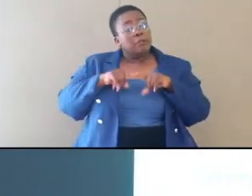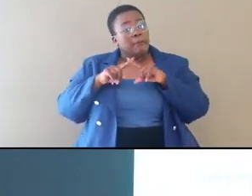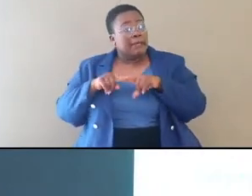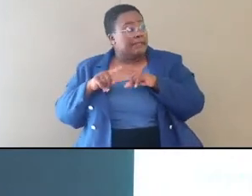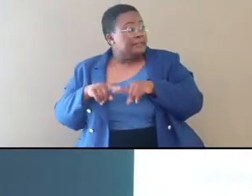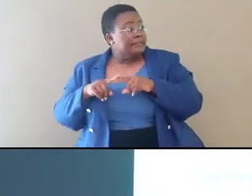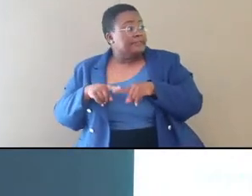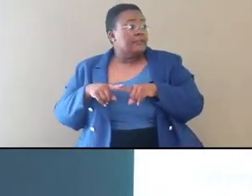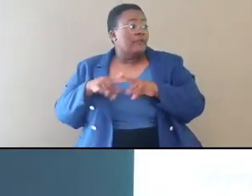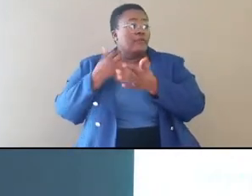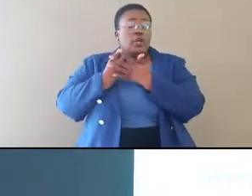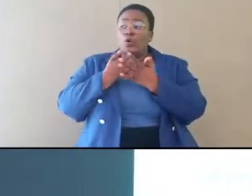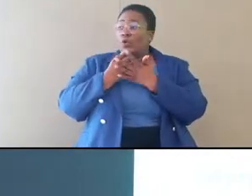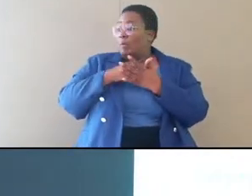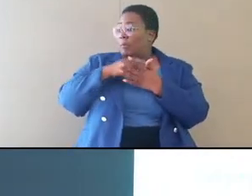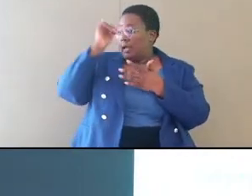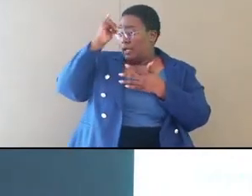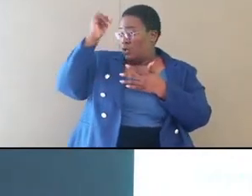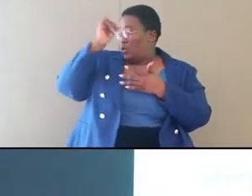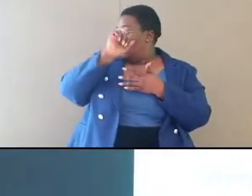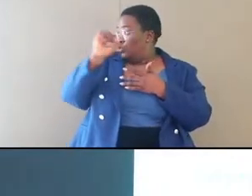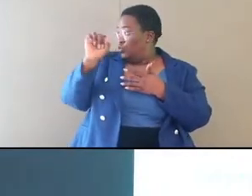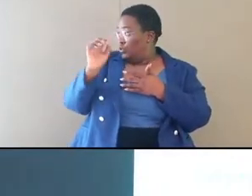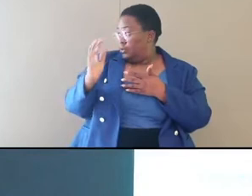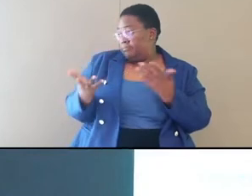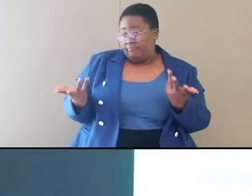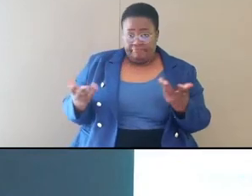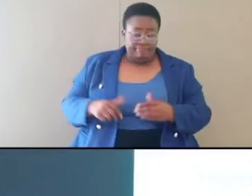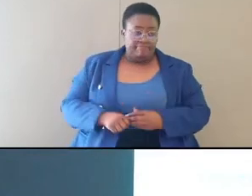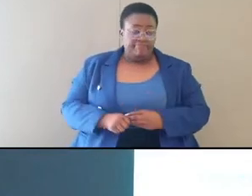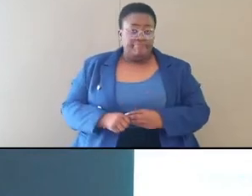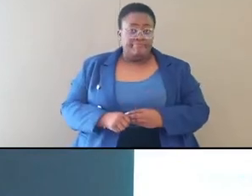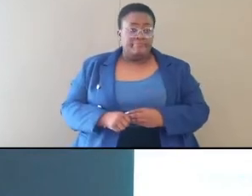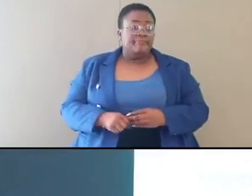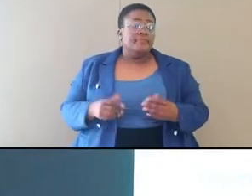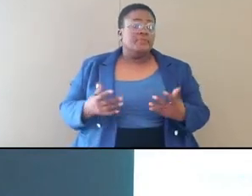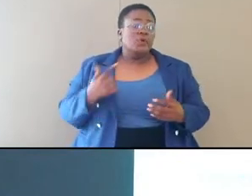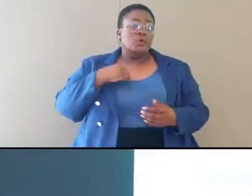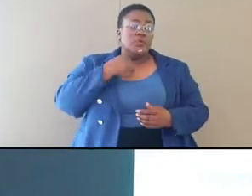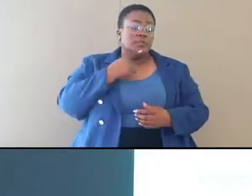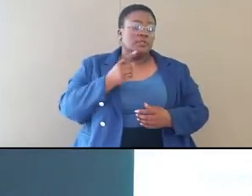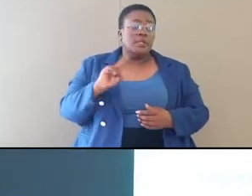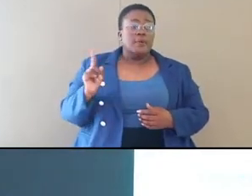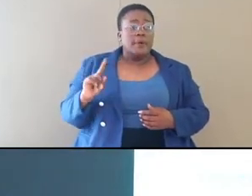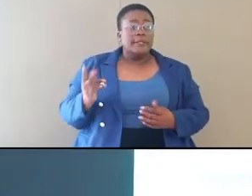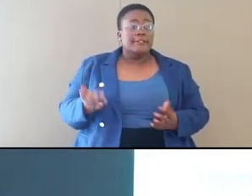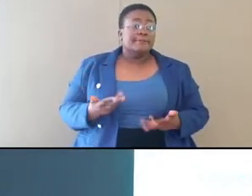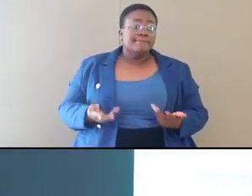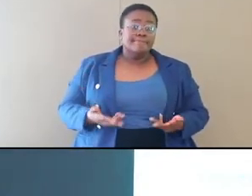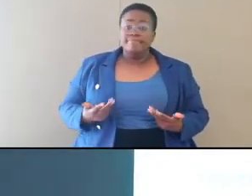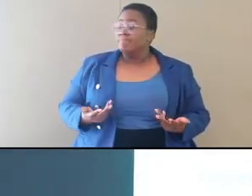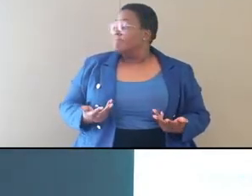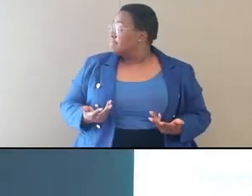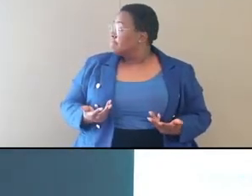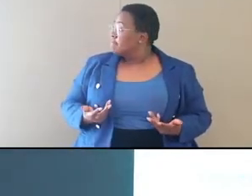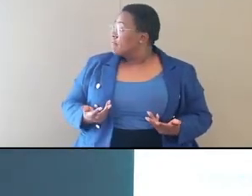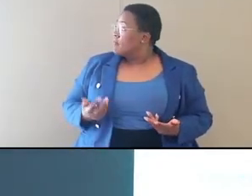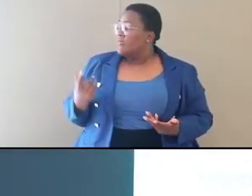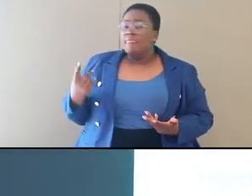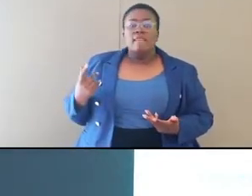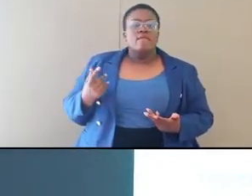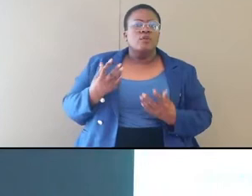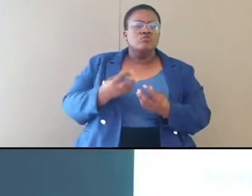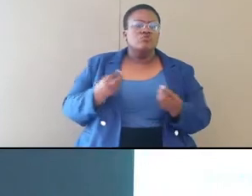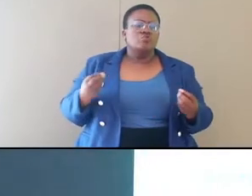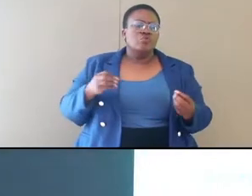economic ideology. Okay? And, but what we're saying is that, you know, for the under-sixes,